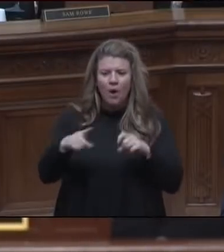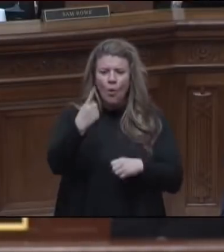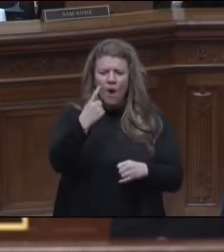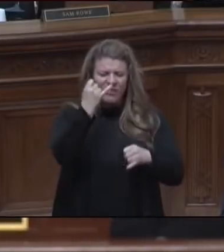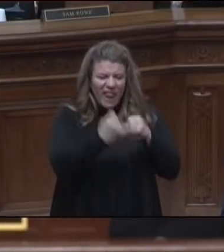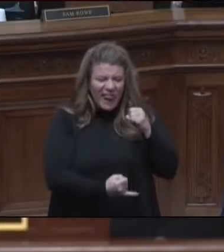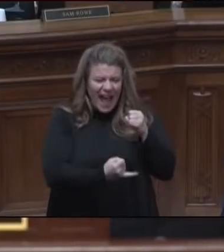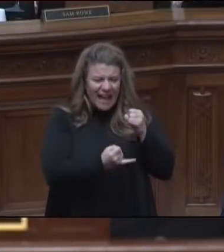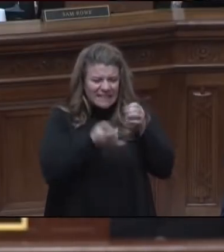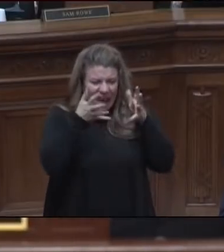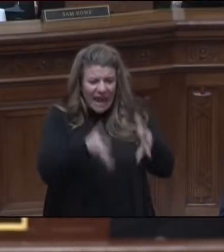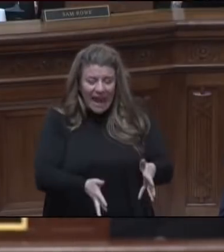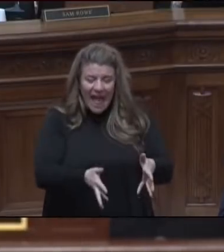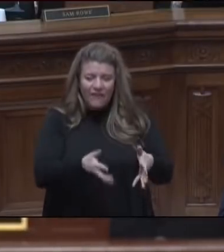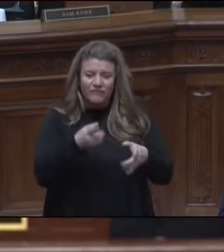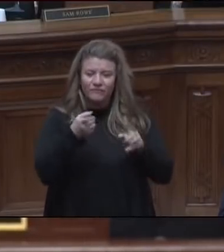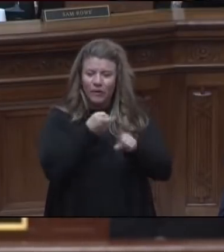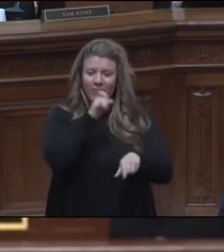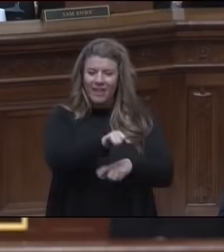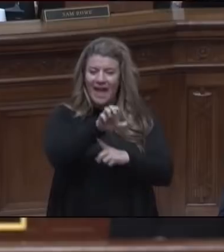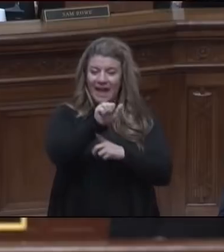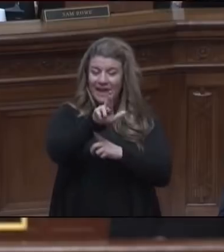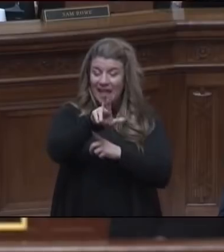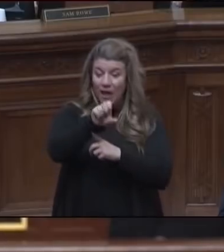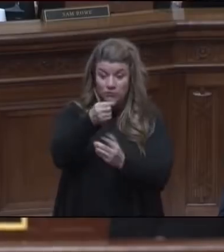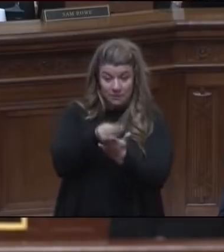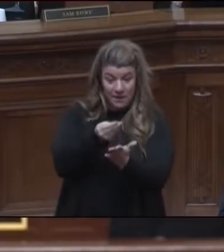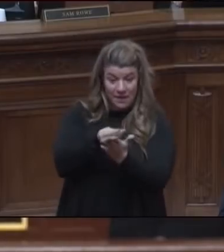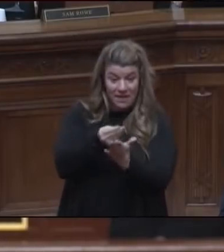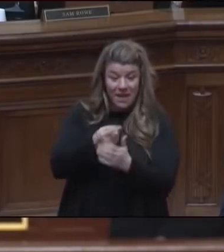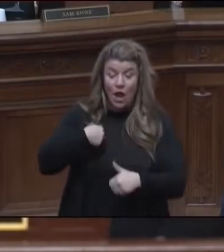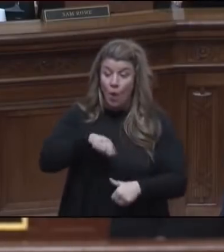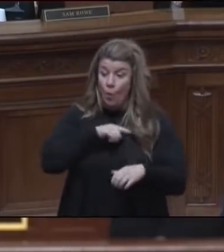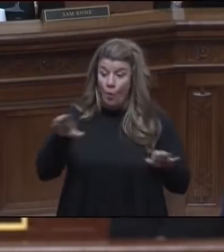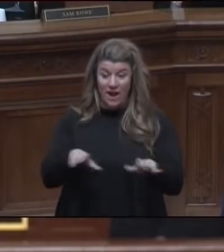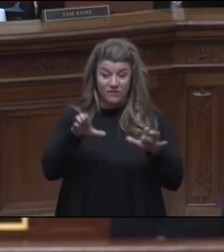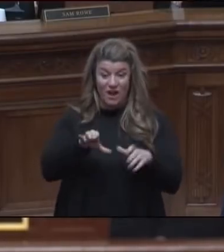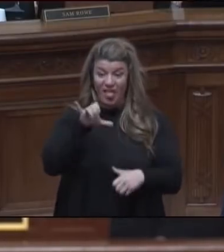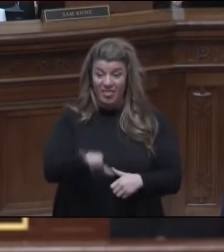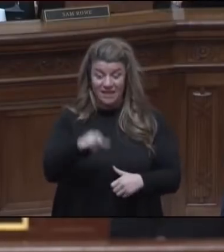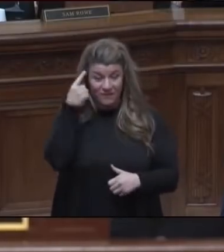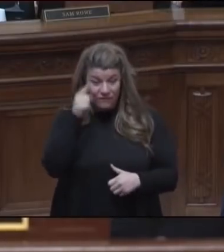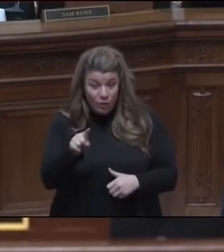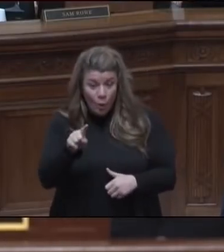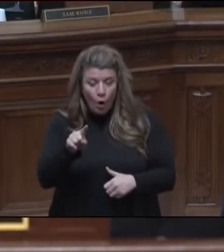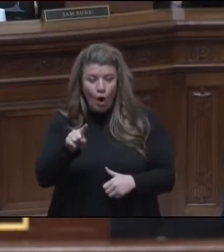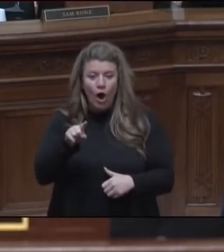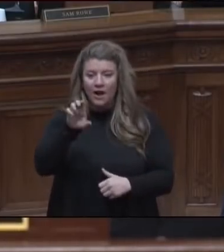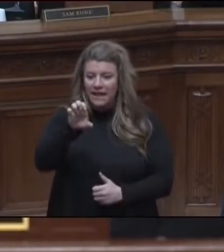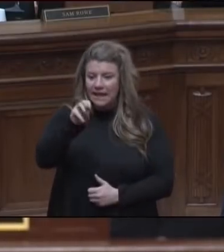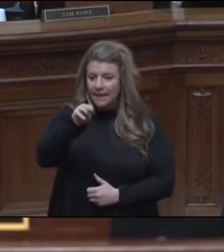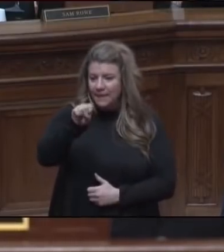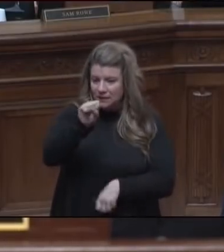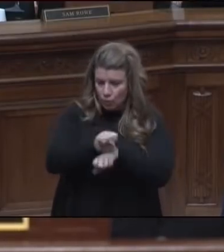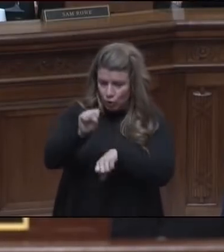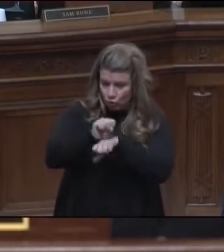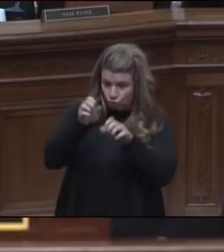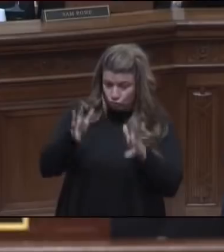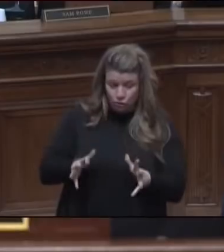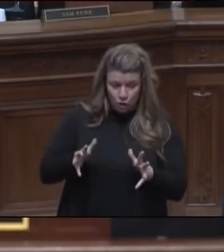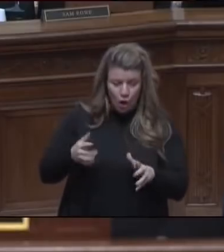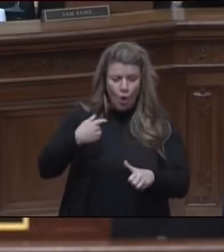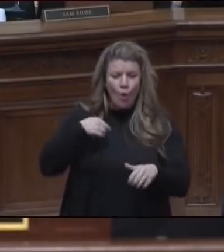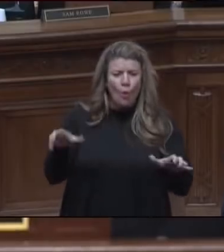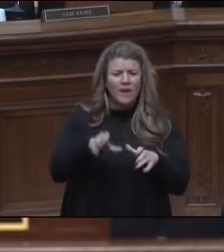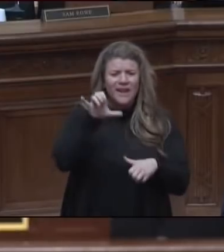tranches of monies that we had from the CARES money. And we've done this for our EMS workers. We've done